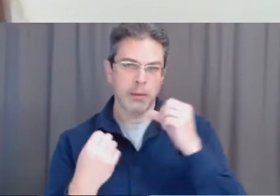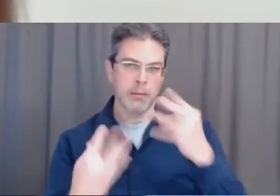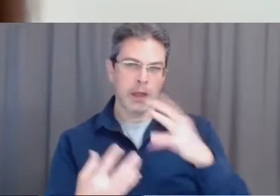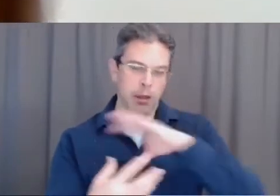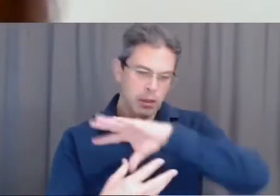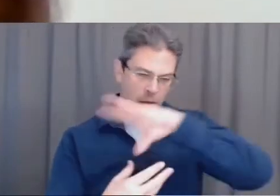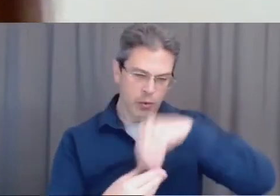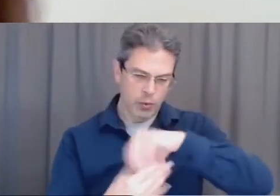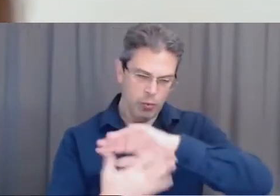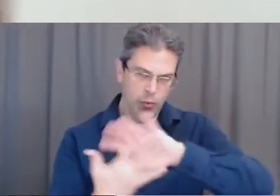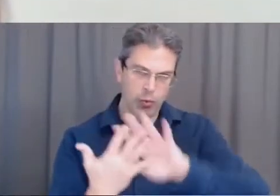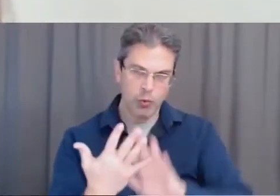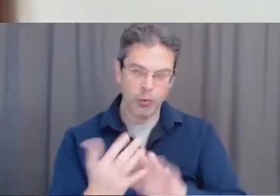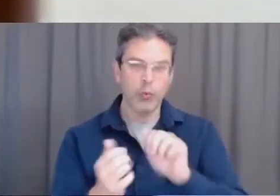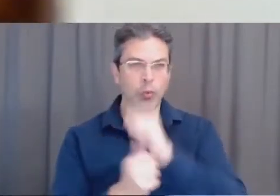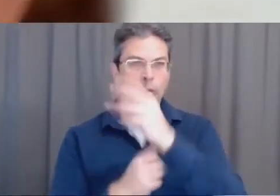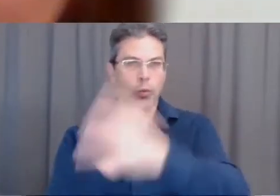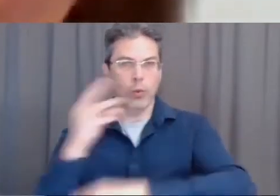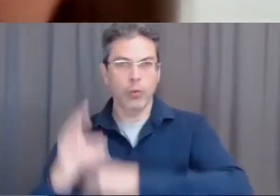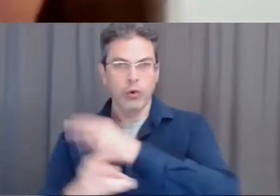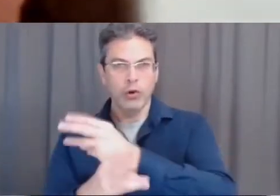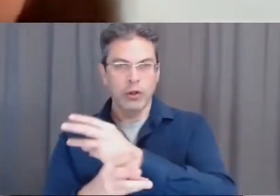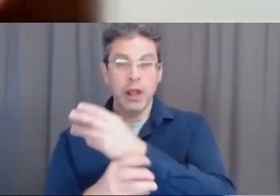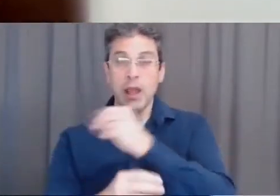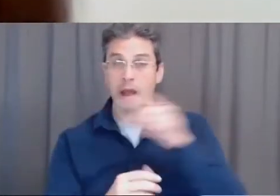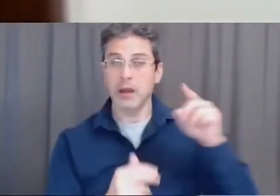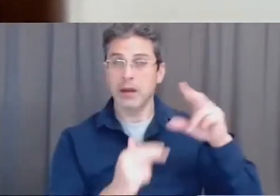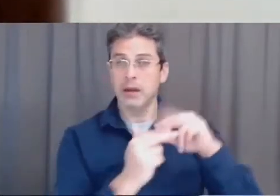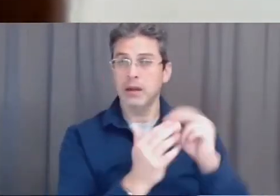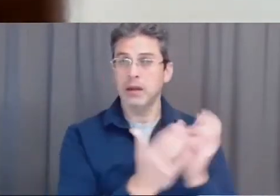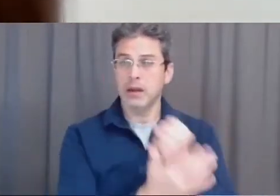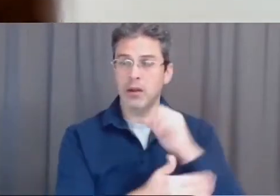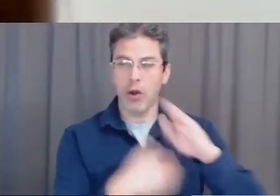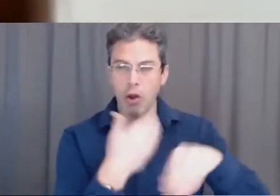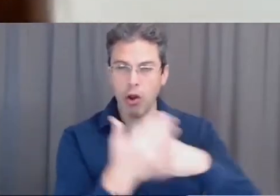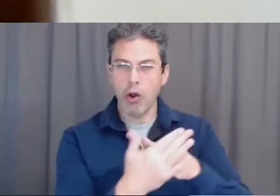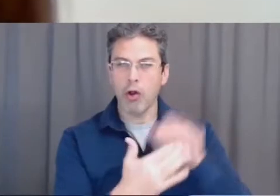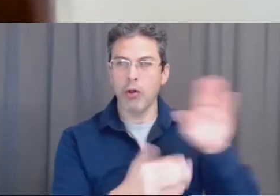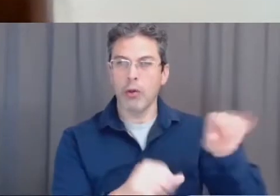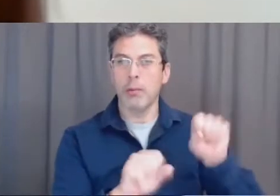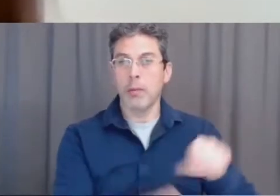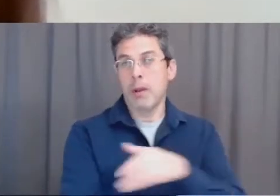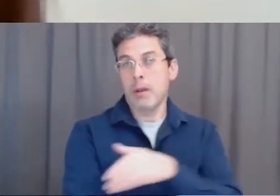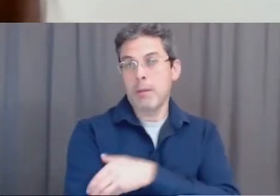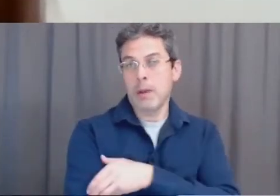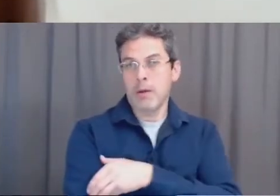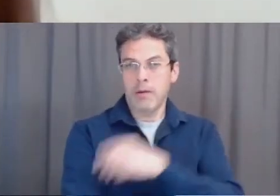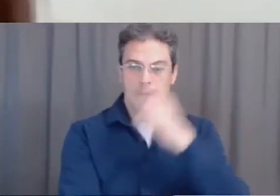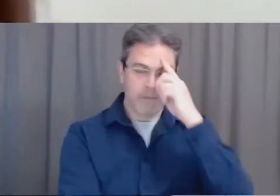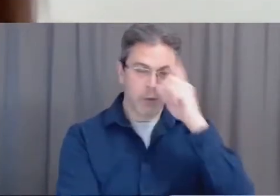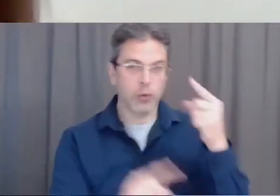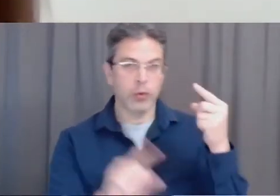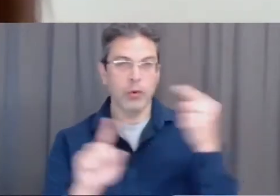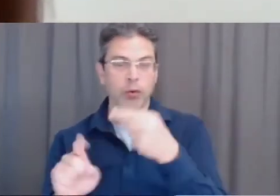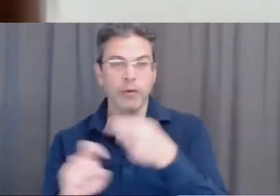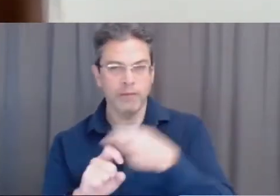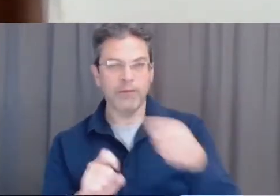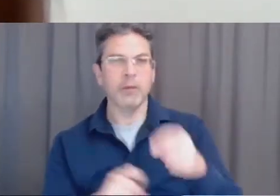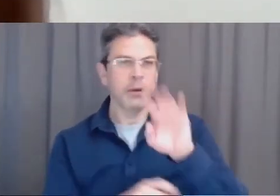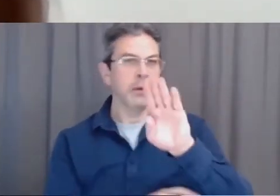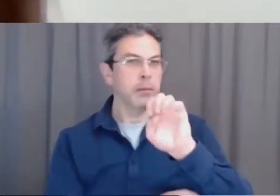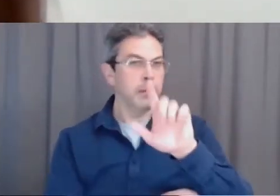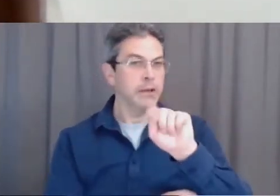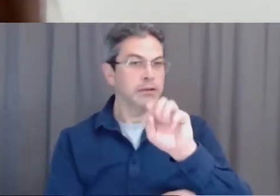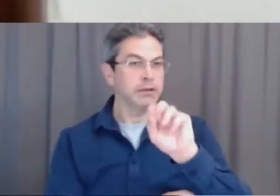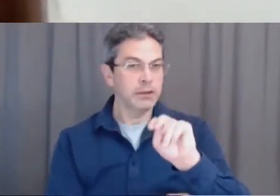of the world. And it's leveraging all of its instruments of power in pursuing its foreign policy objectives through Belt and Road and other foreign